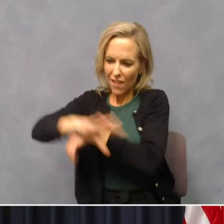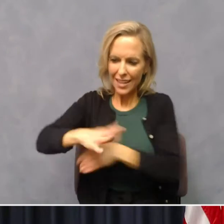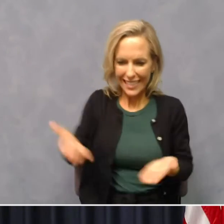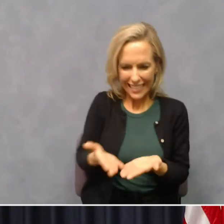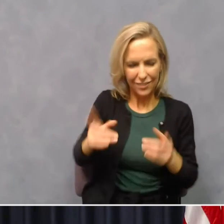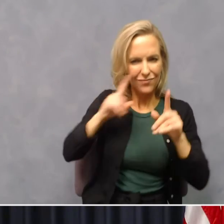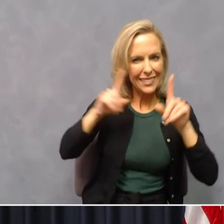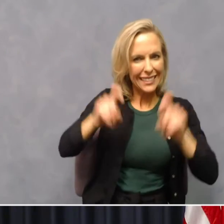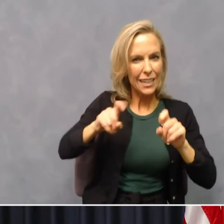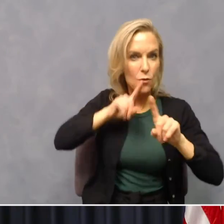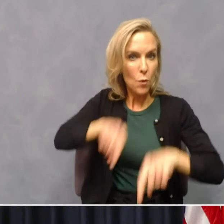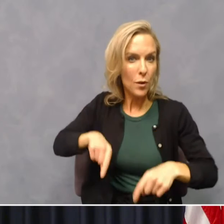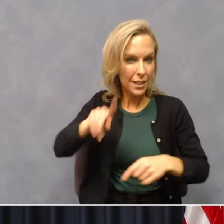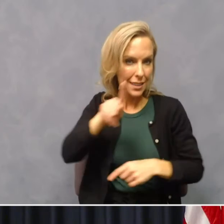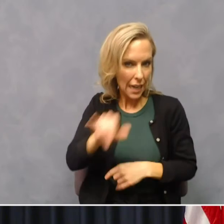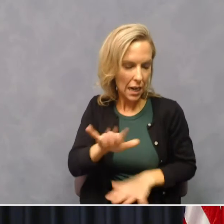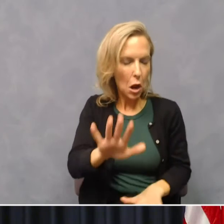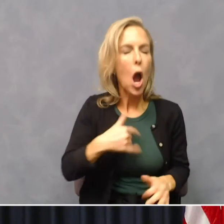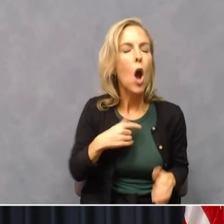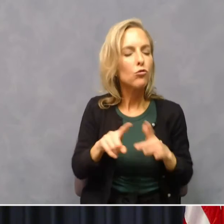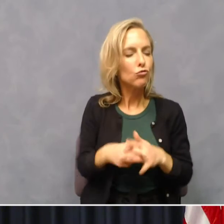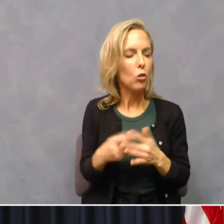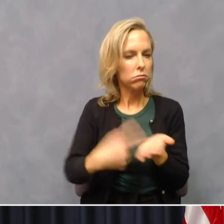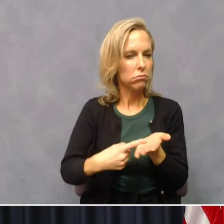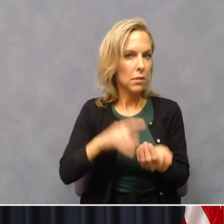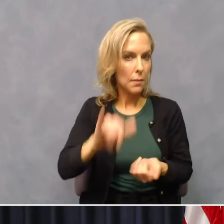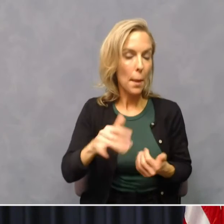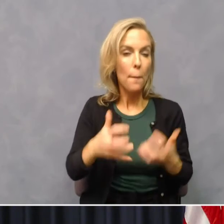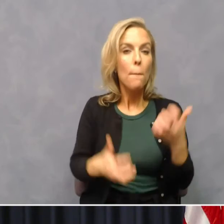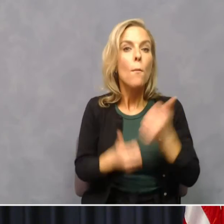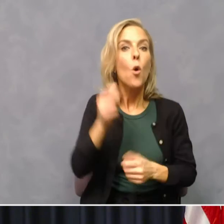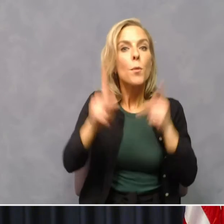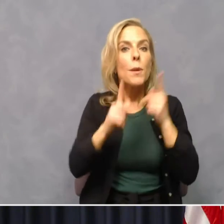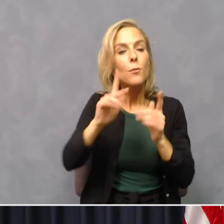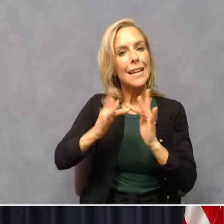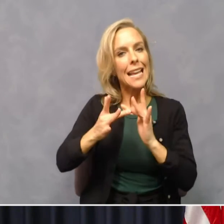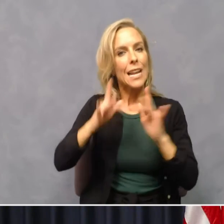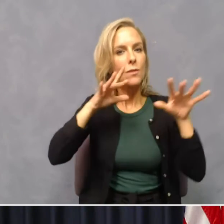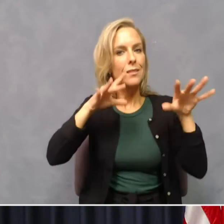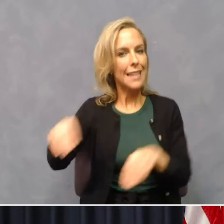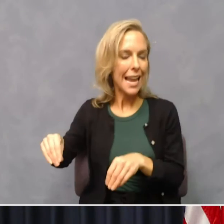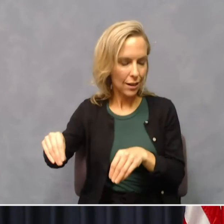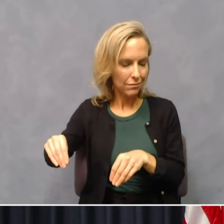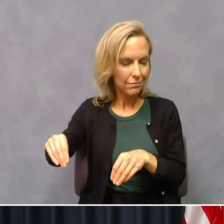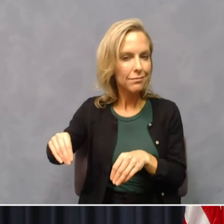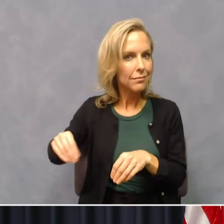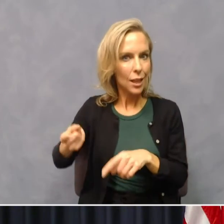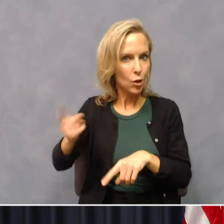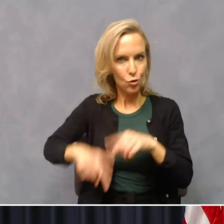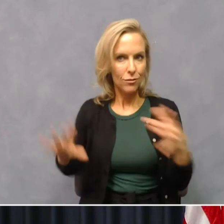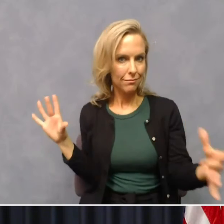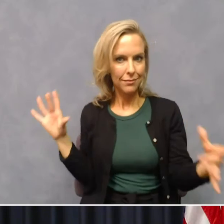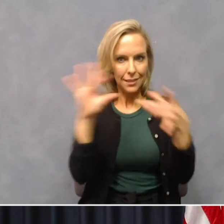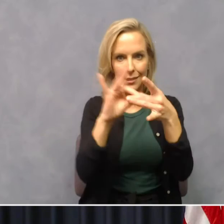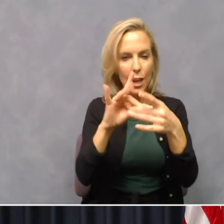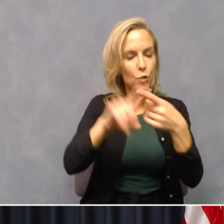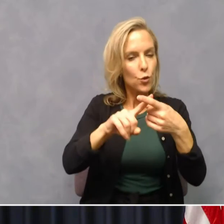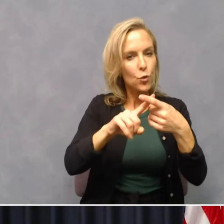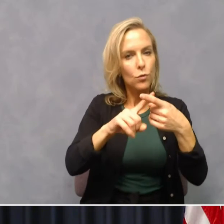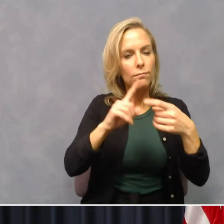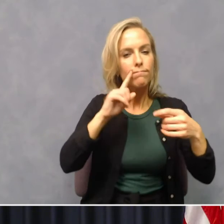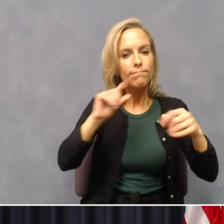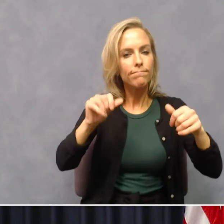Well, I'll start with that. It means many people's internet was down, and therefore they could not connect to upload